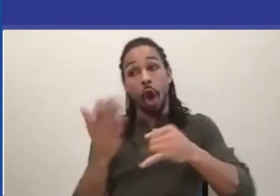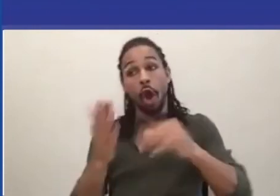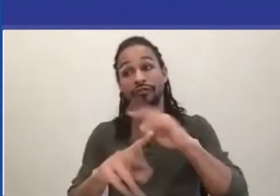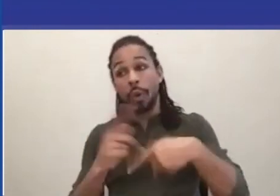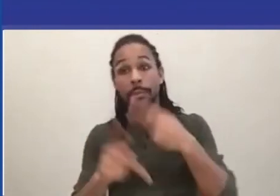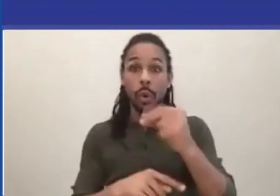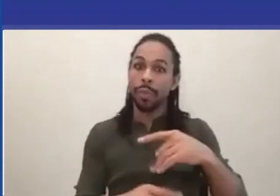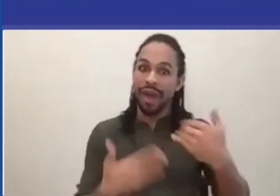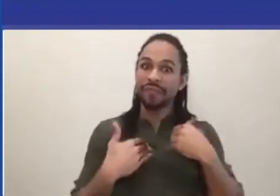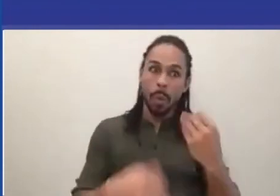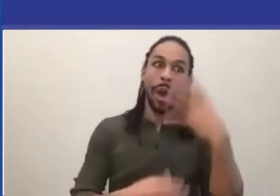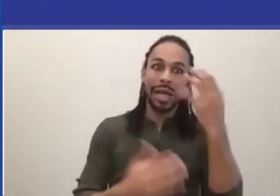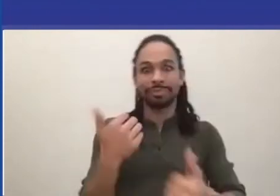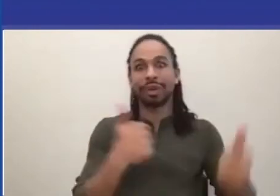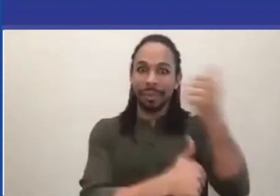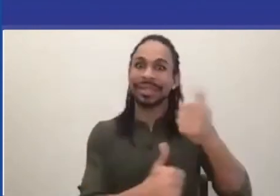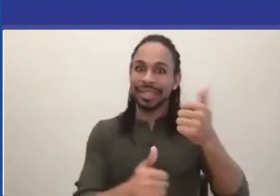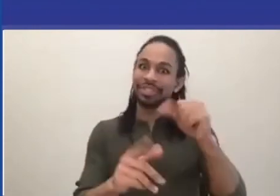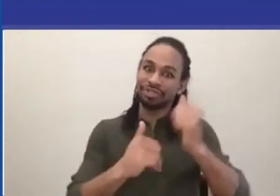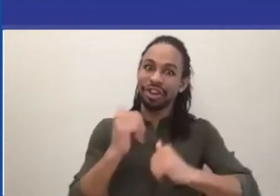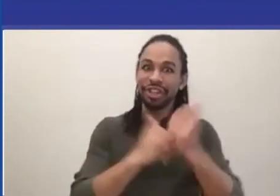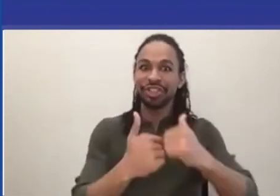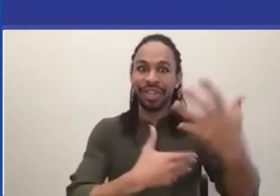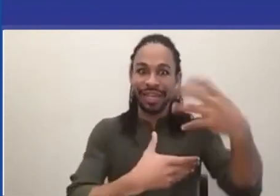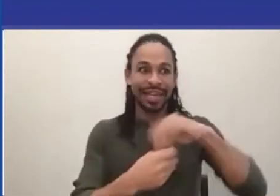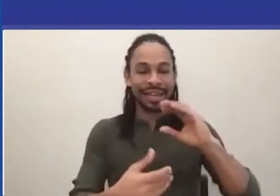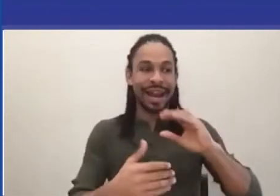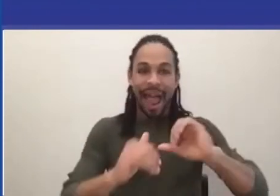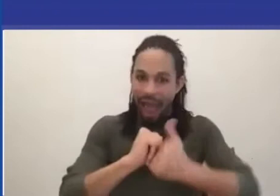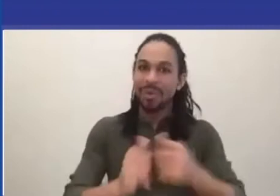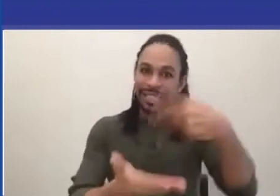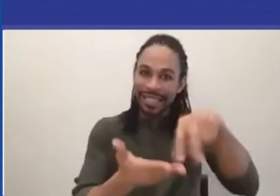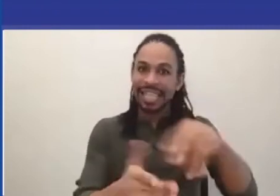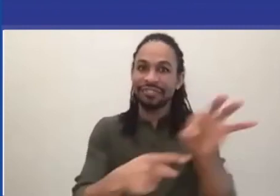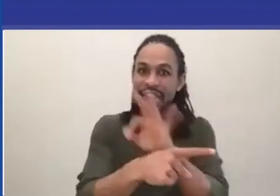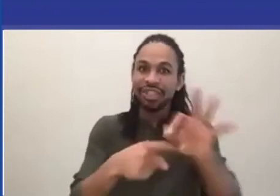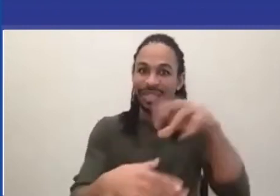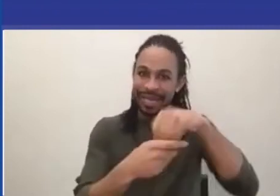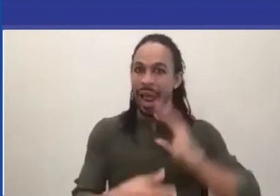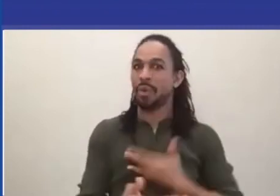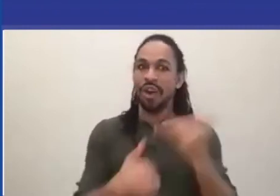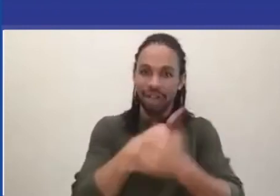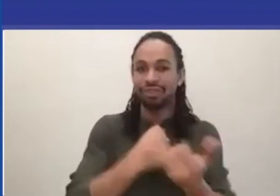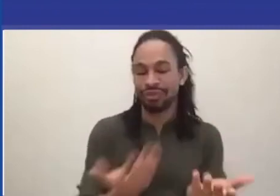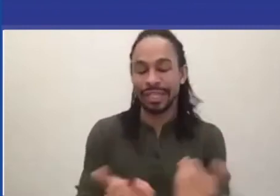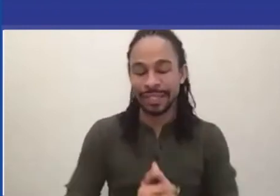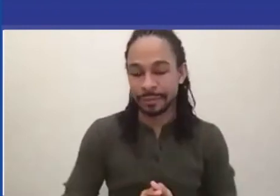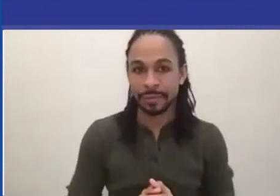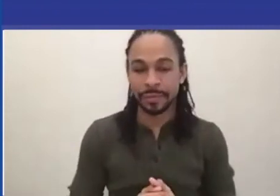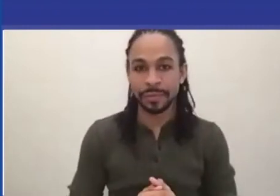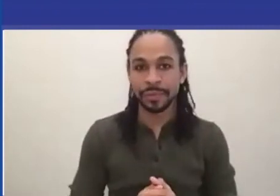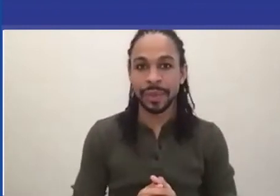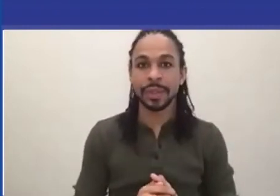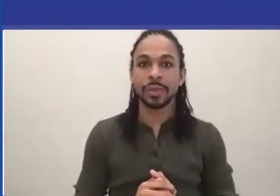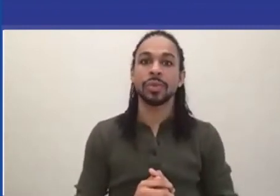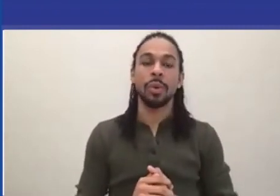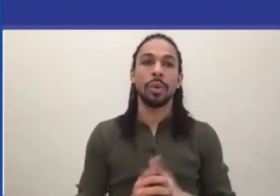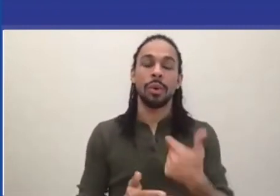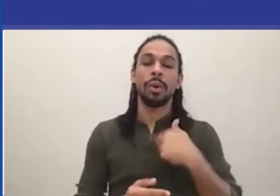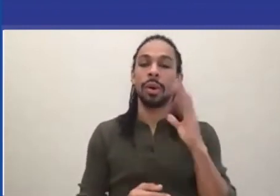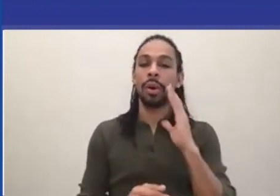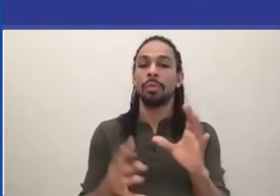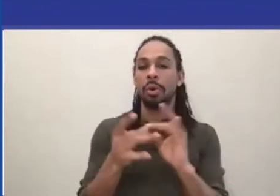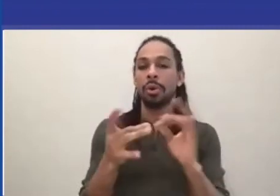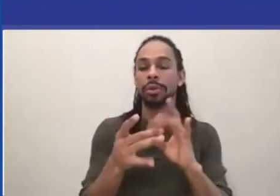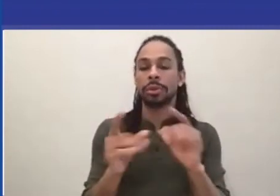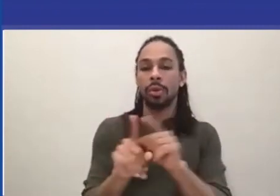dance, in the way dance functions in this country. And I'll also say, with the word